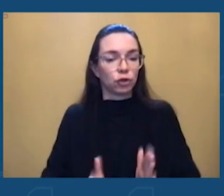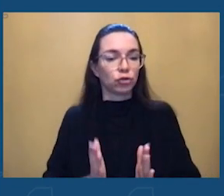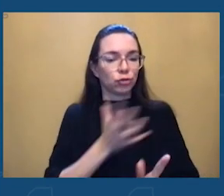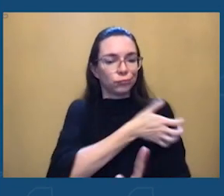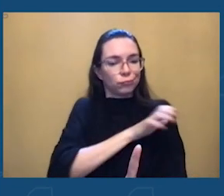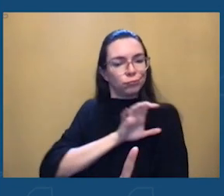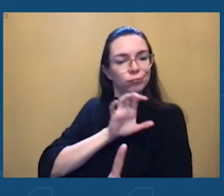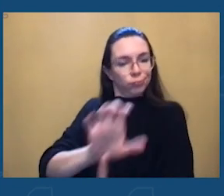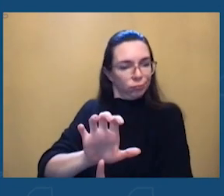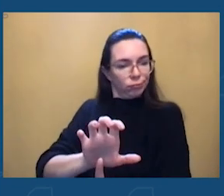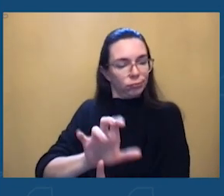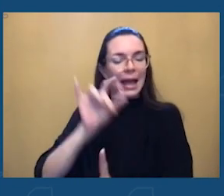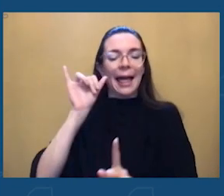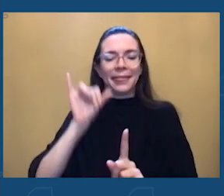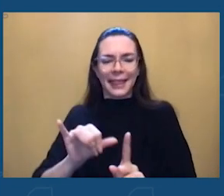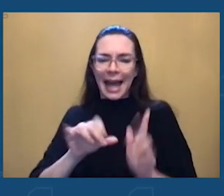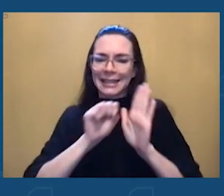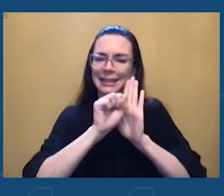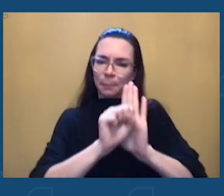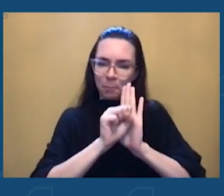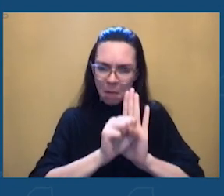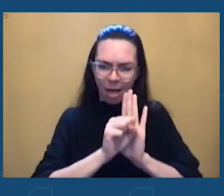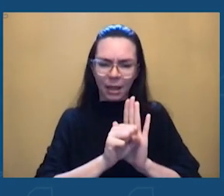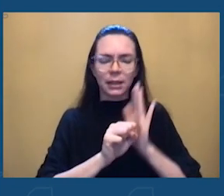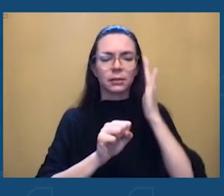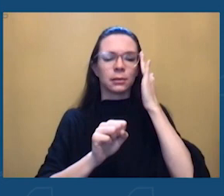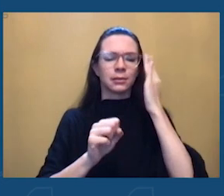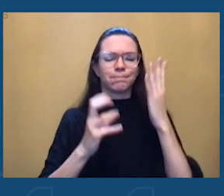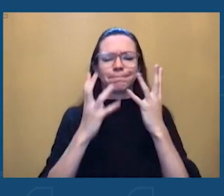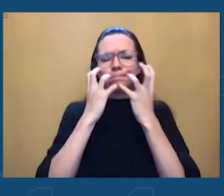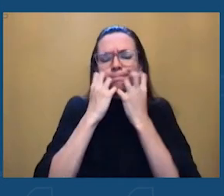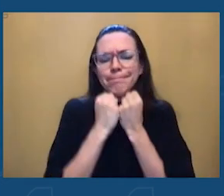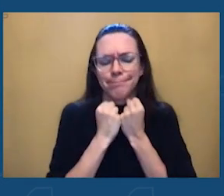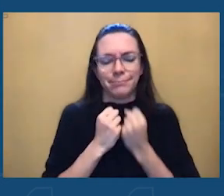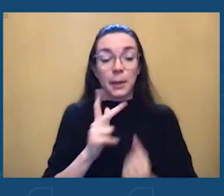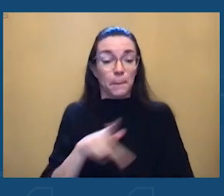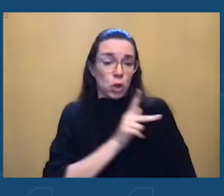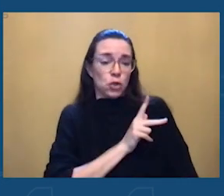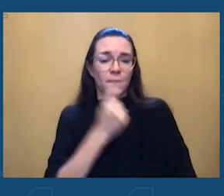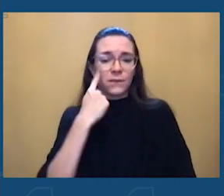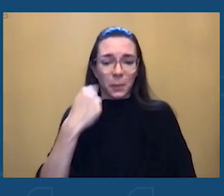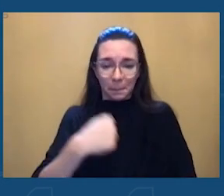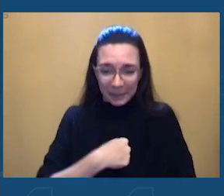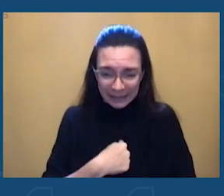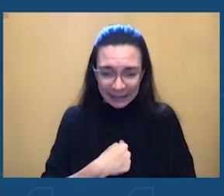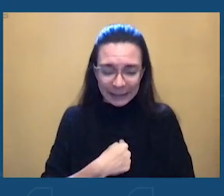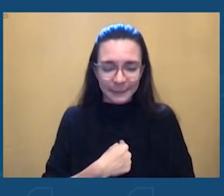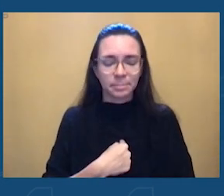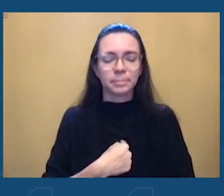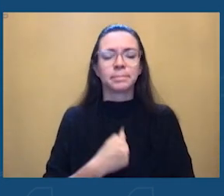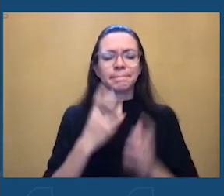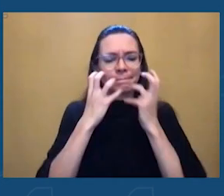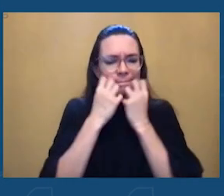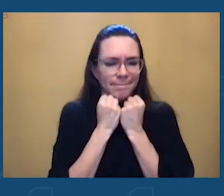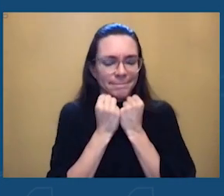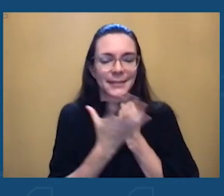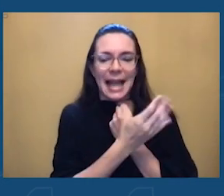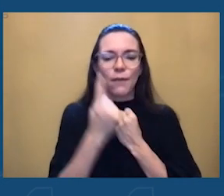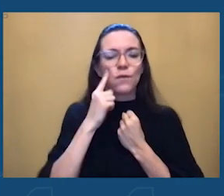And that is symbolic. It is incredibly meaningful personally to me, and I know to many